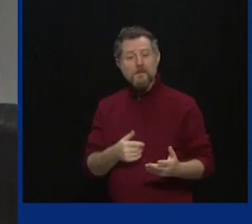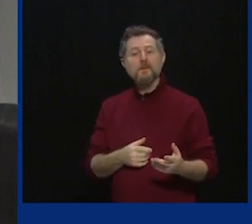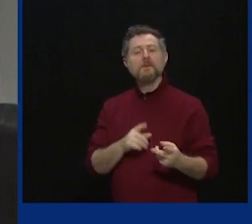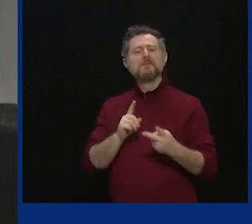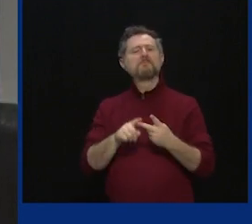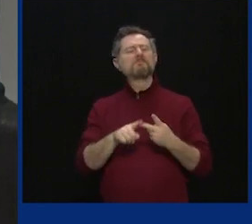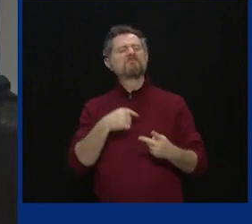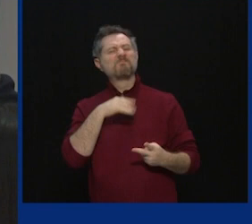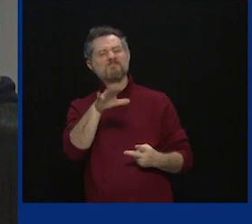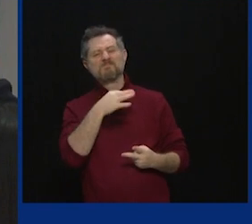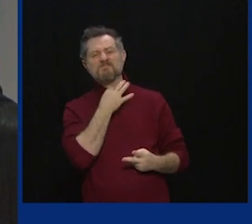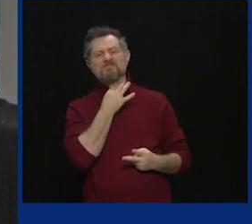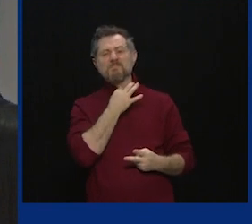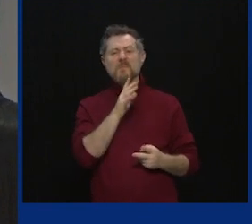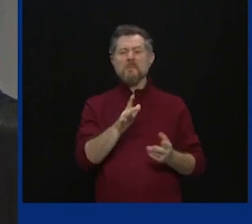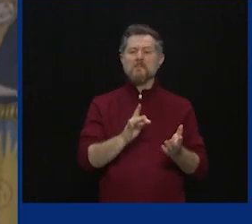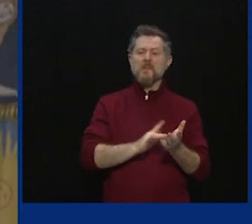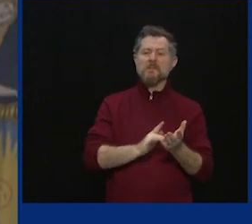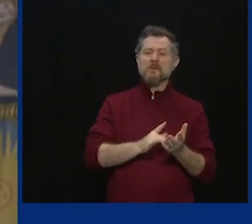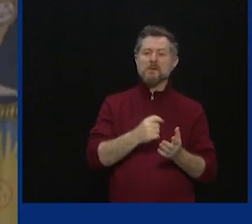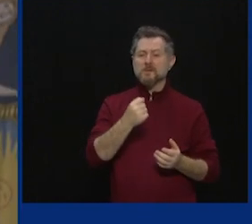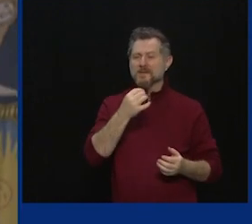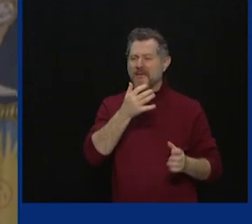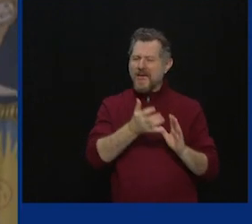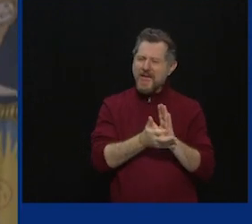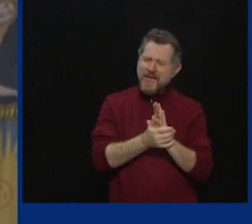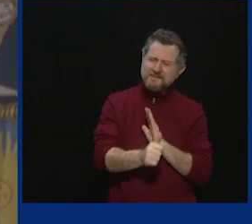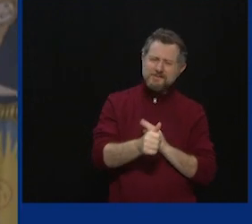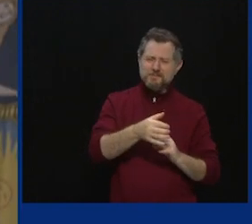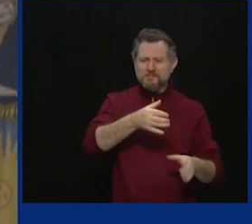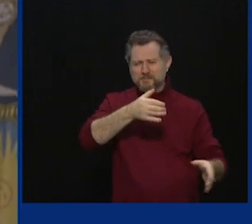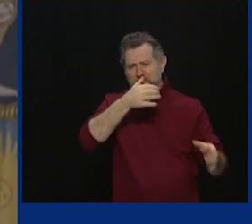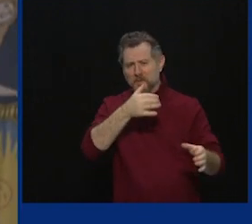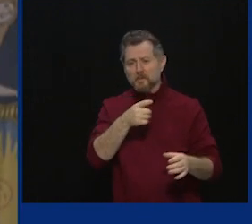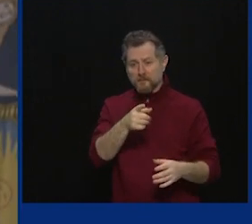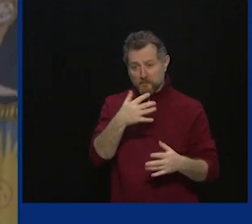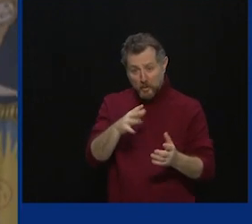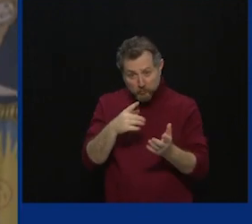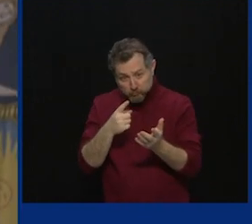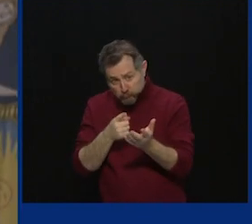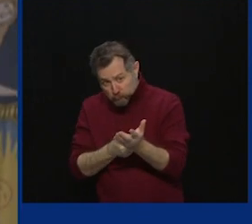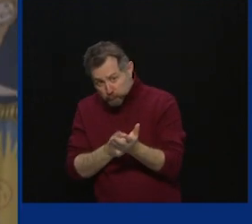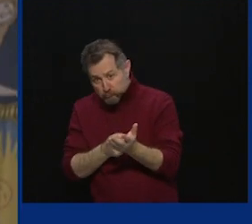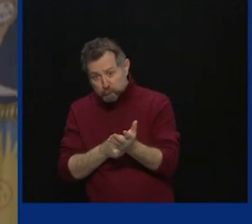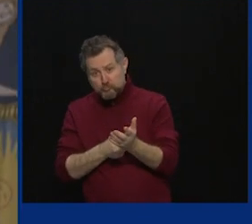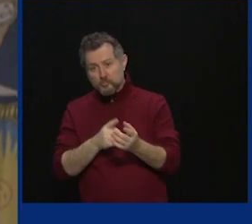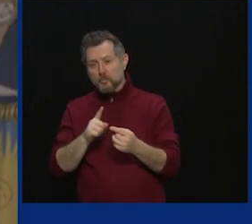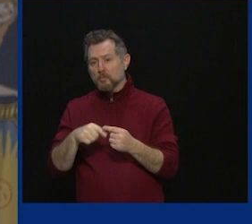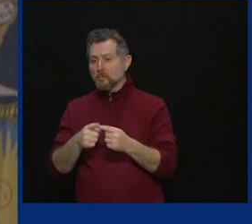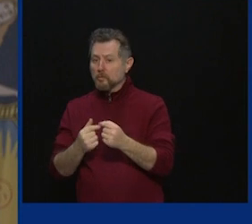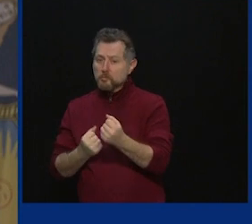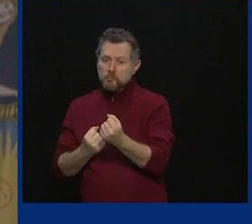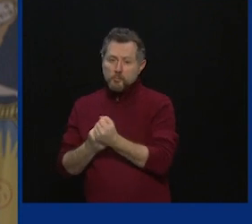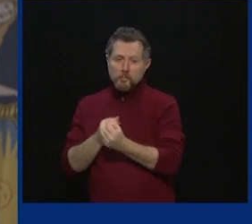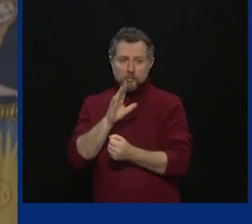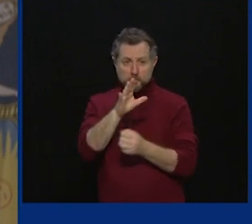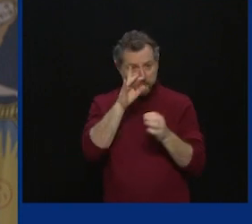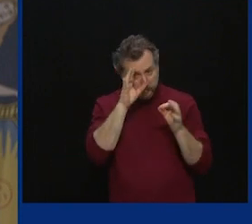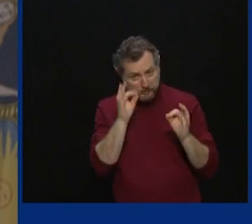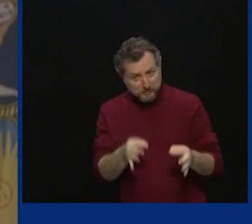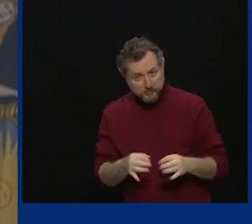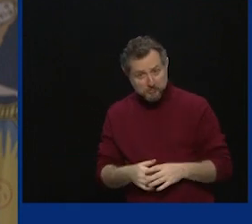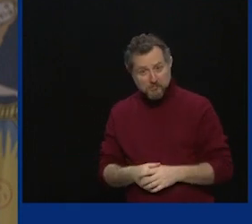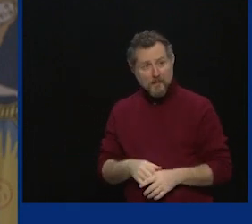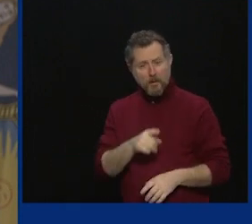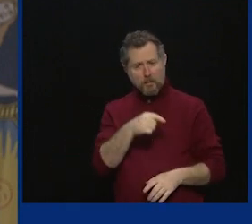they endorse your decision to provide the mandate? Yes, they do. We'll get to the list. Happy to share that with